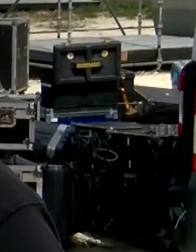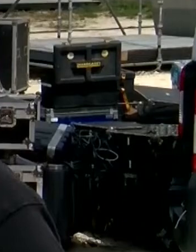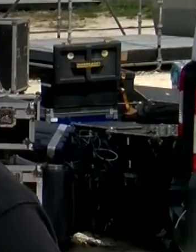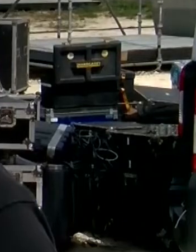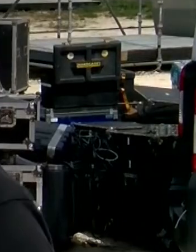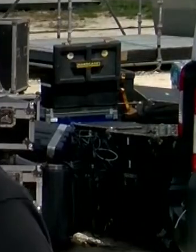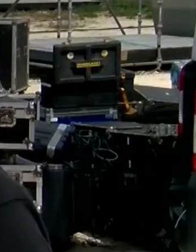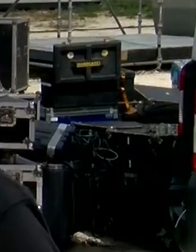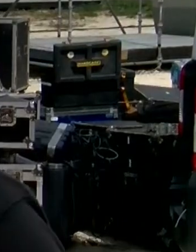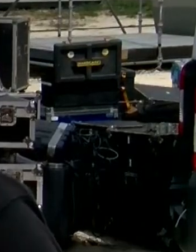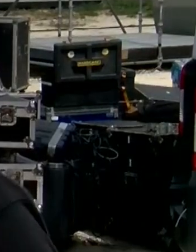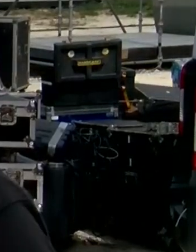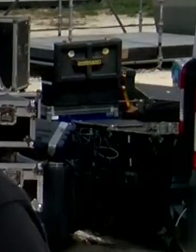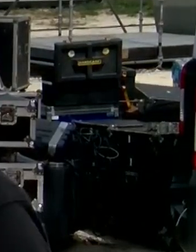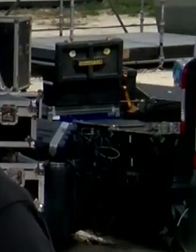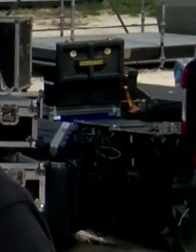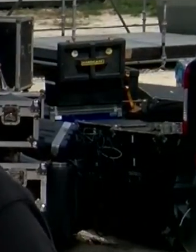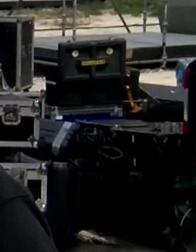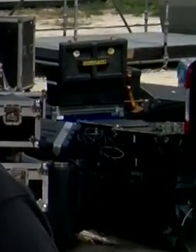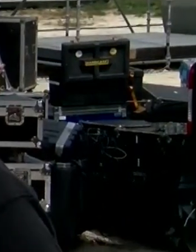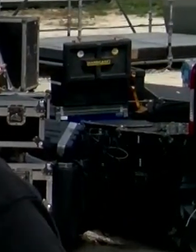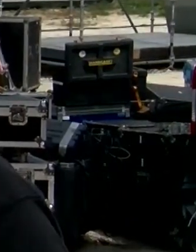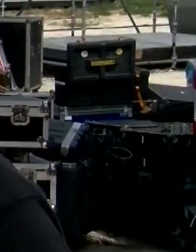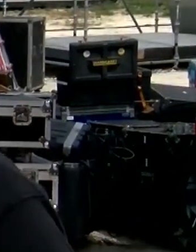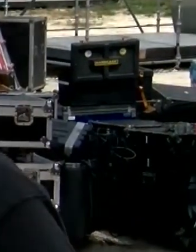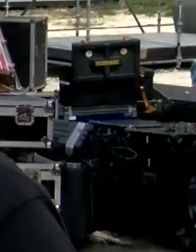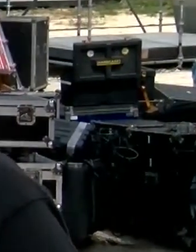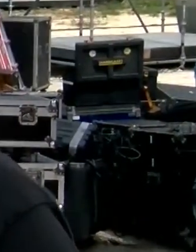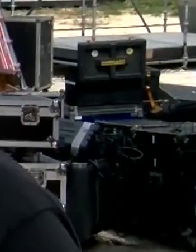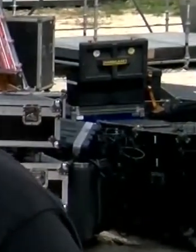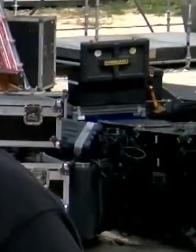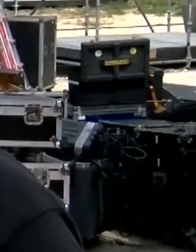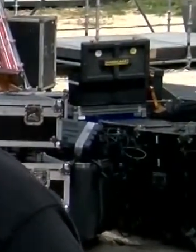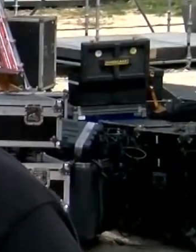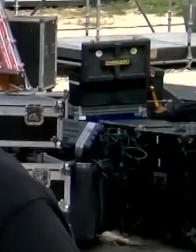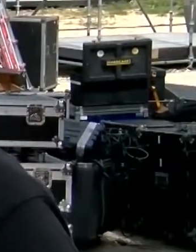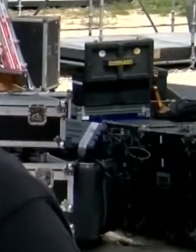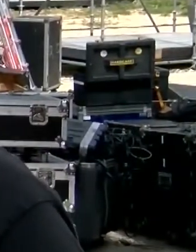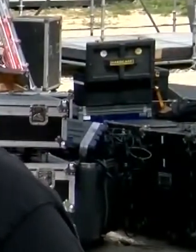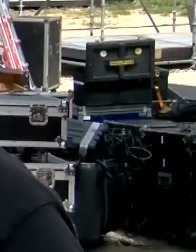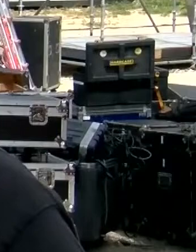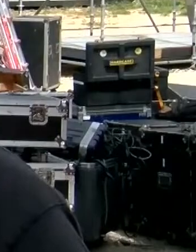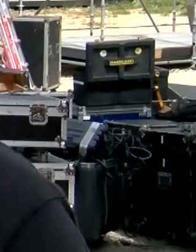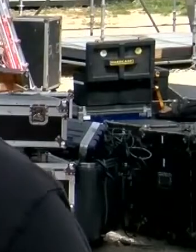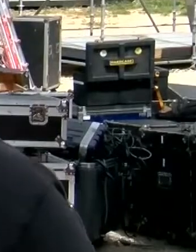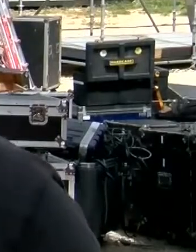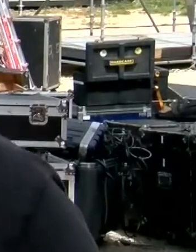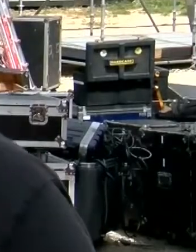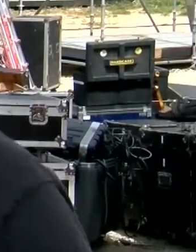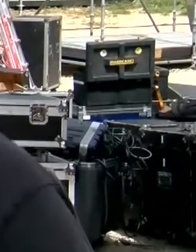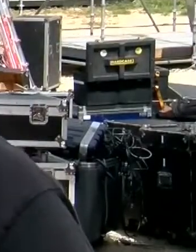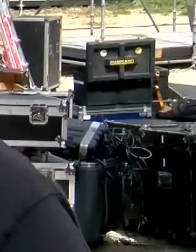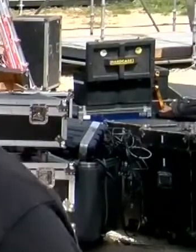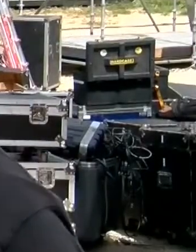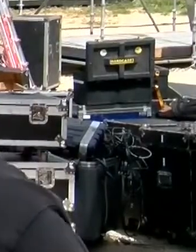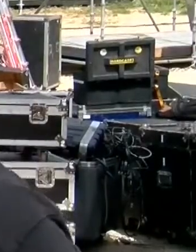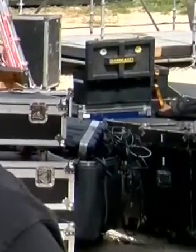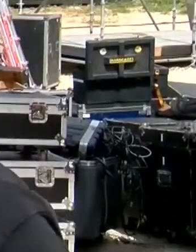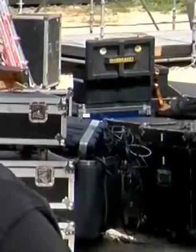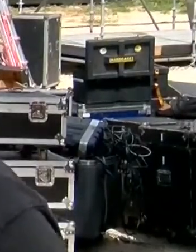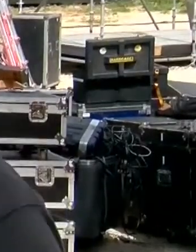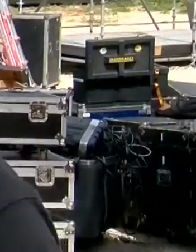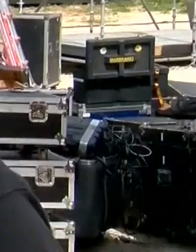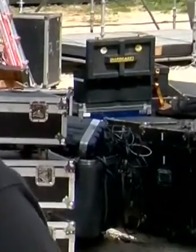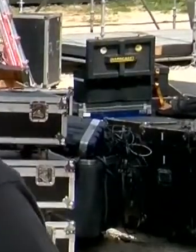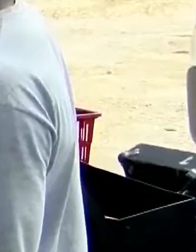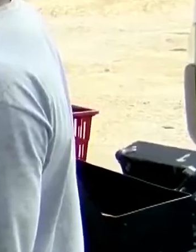Barbados, with the Royal Barbados Police Force, and they have given us a lot of tips, a lot of ideas, and they will be out in full force along with our